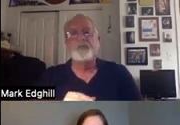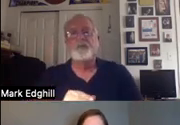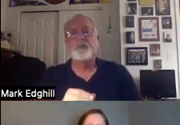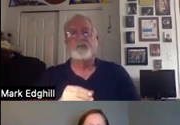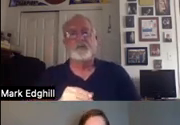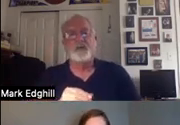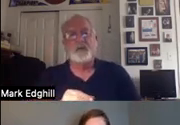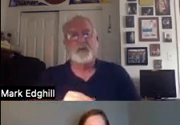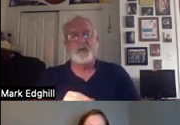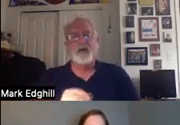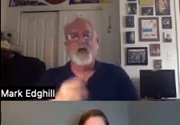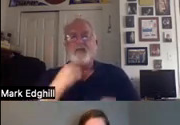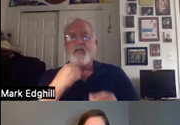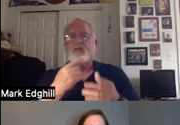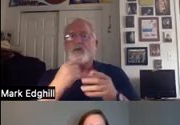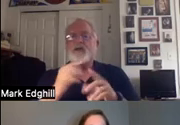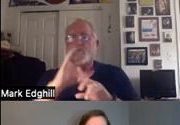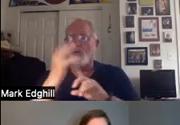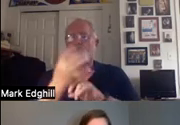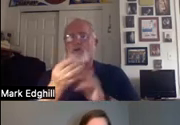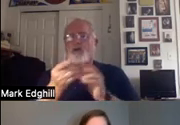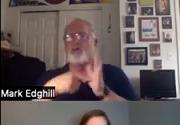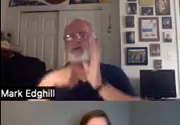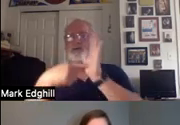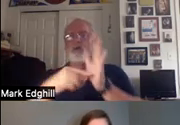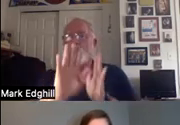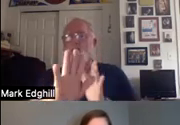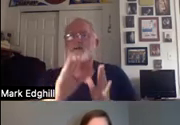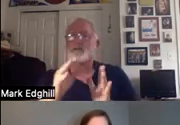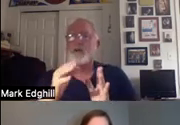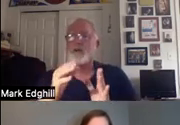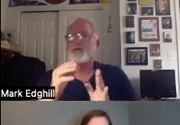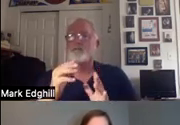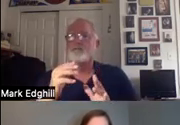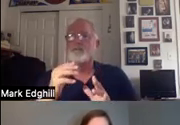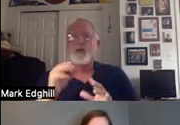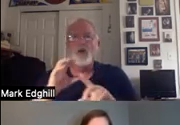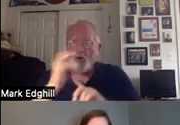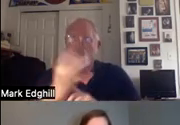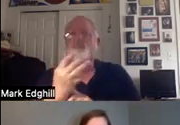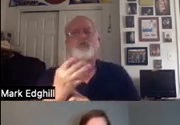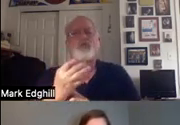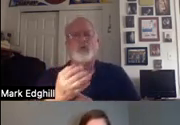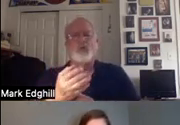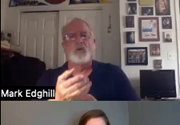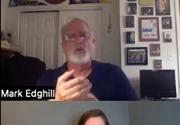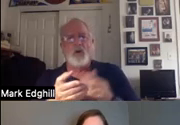he is a Native American himself. His culture, he's trying to show his. And so he's trying to show his